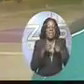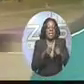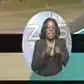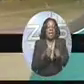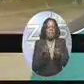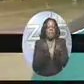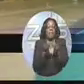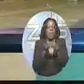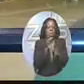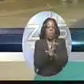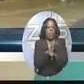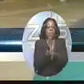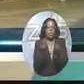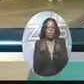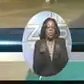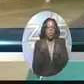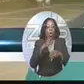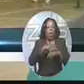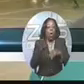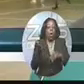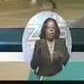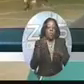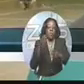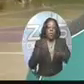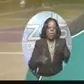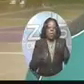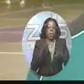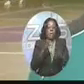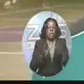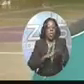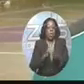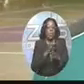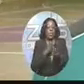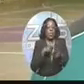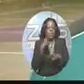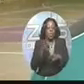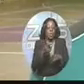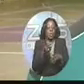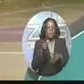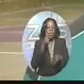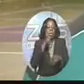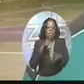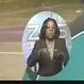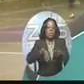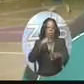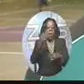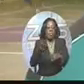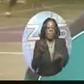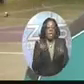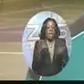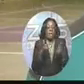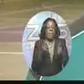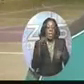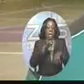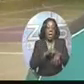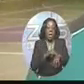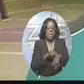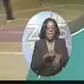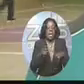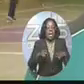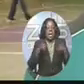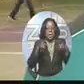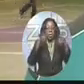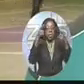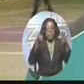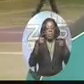had a few practices, you know, and we told the girls just go out there, play hard, and just run a soft motion. So we got to go